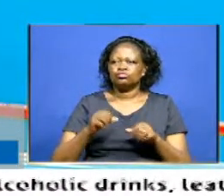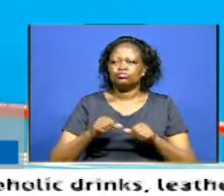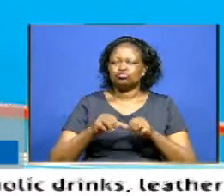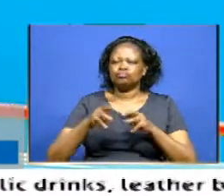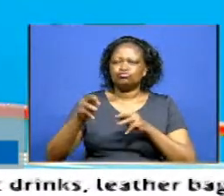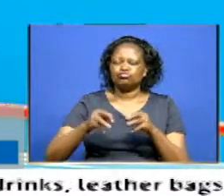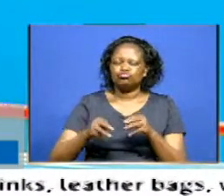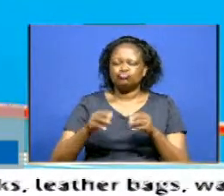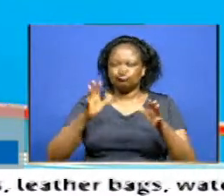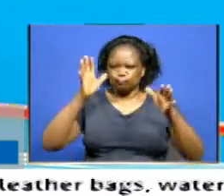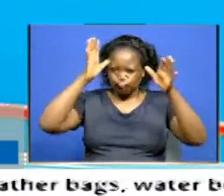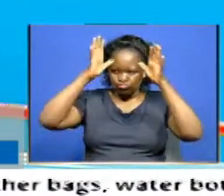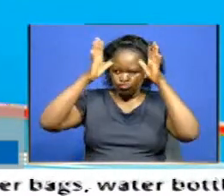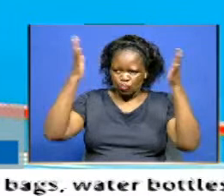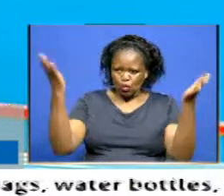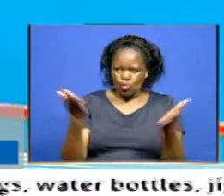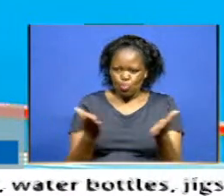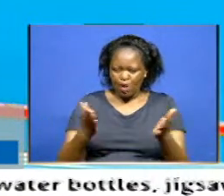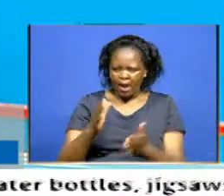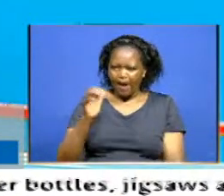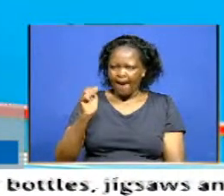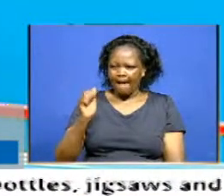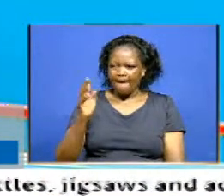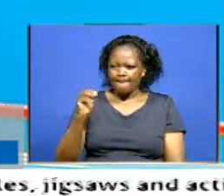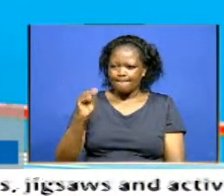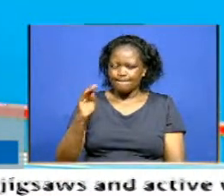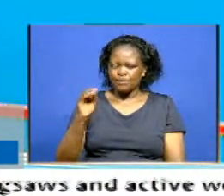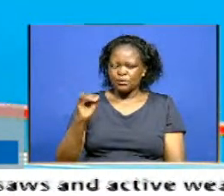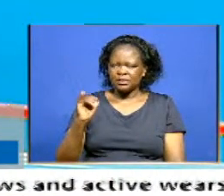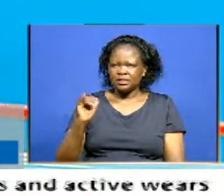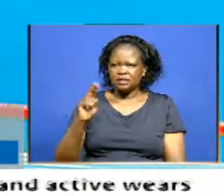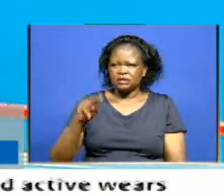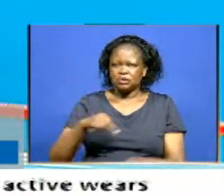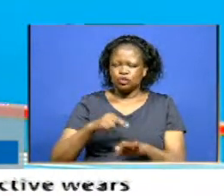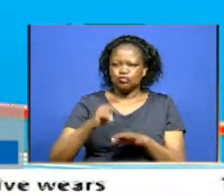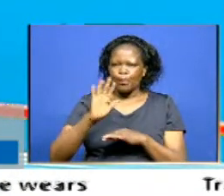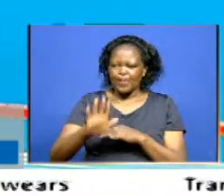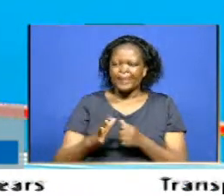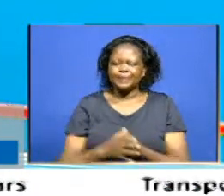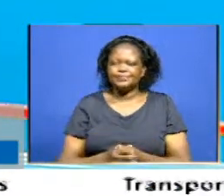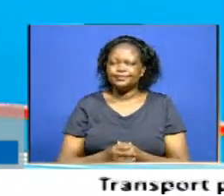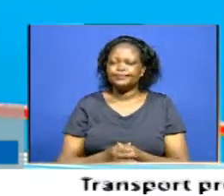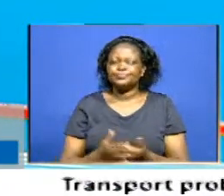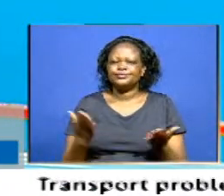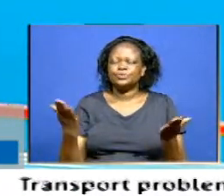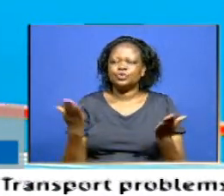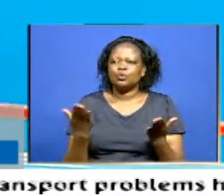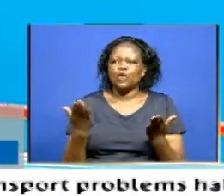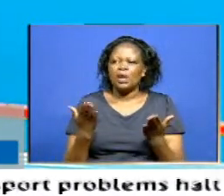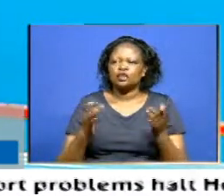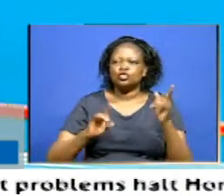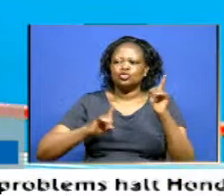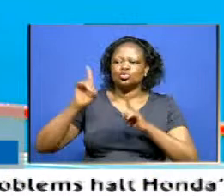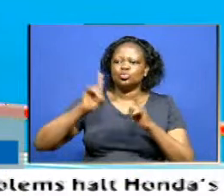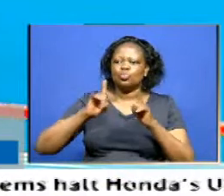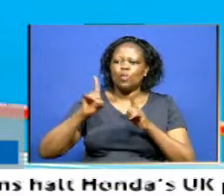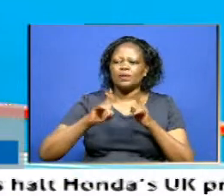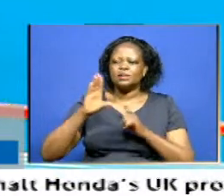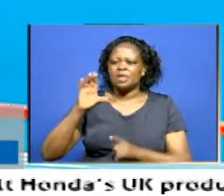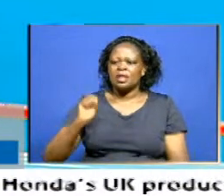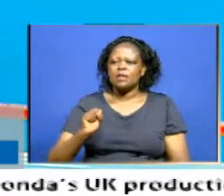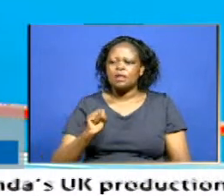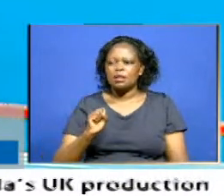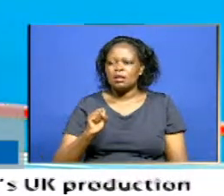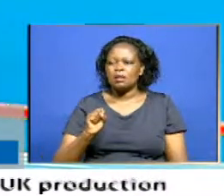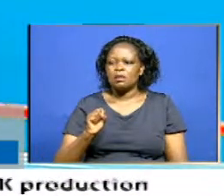initiative at the Amboseli National Park in Amboseli, where tourism CS Najib